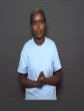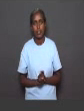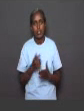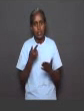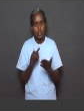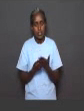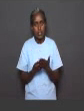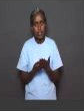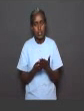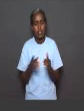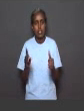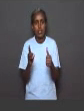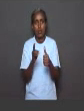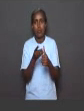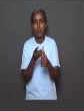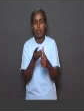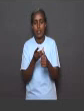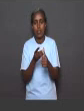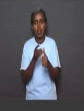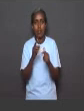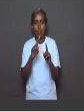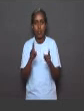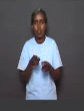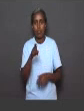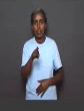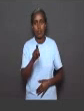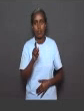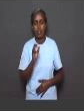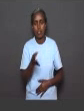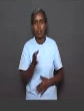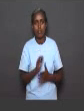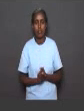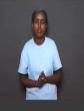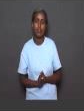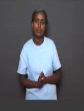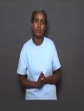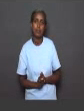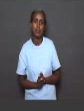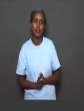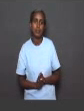x2 that are in the domain of f.